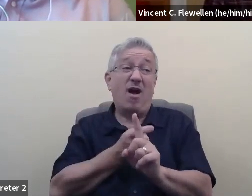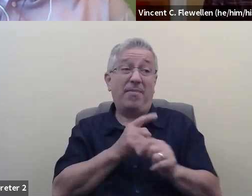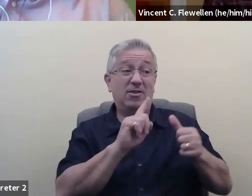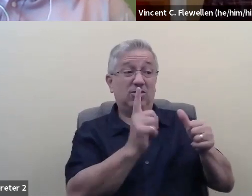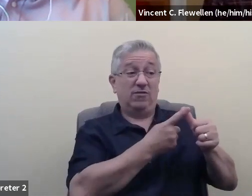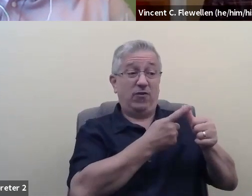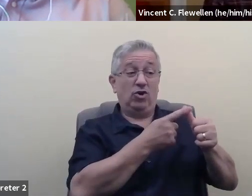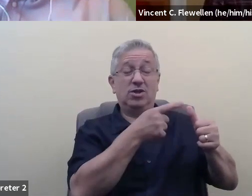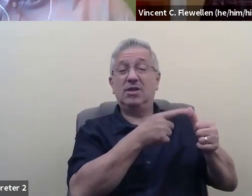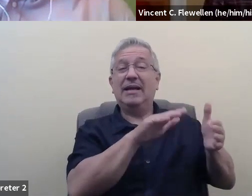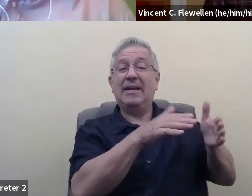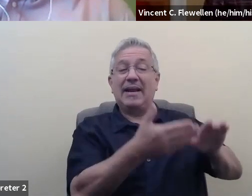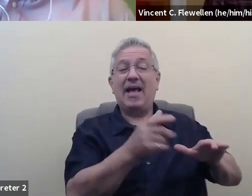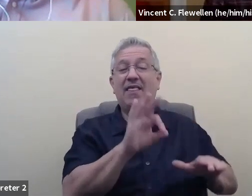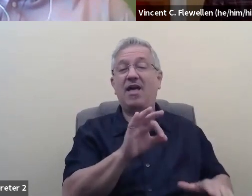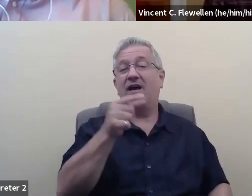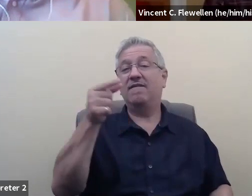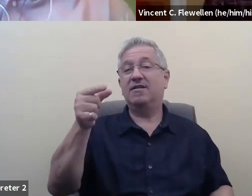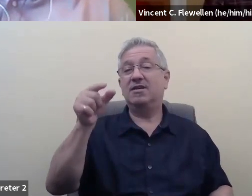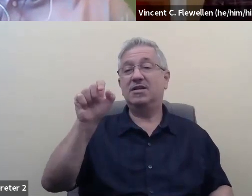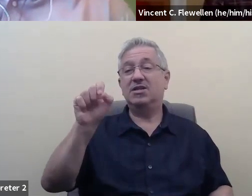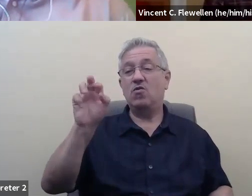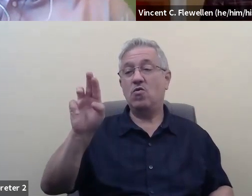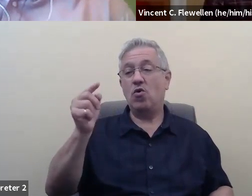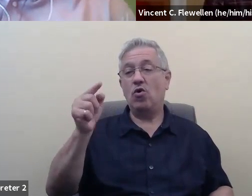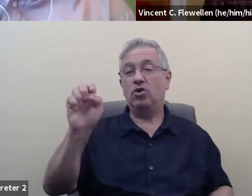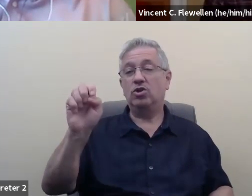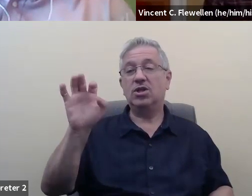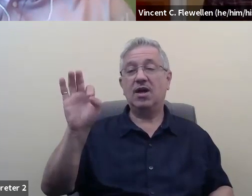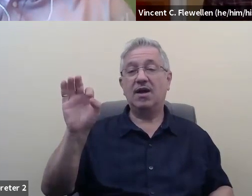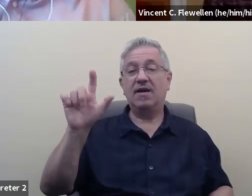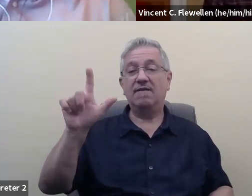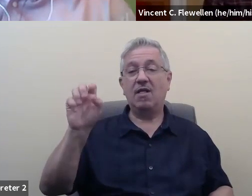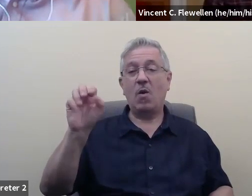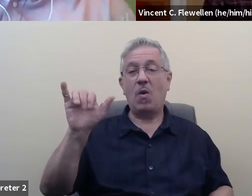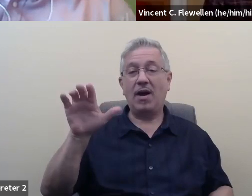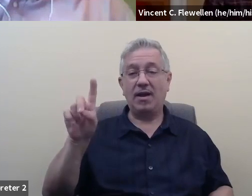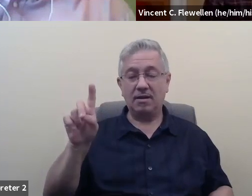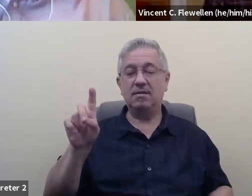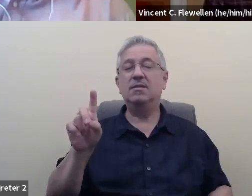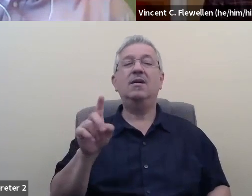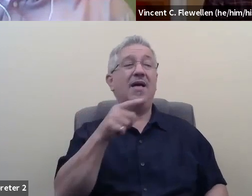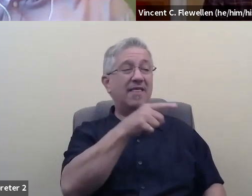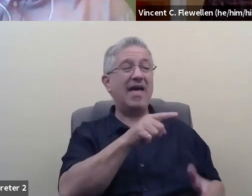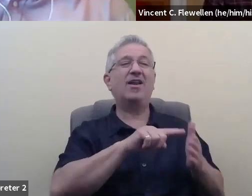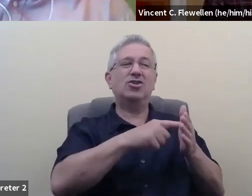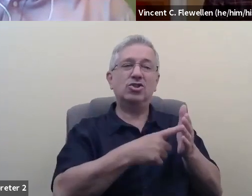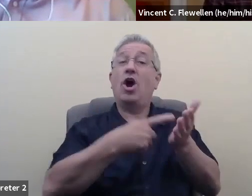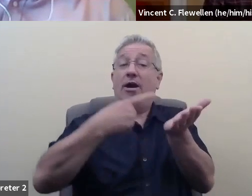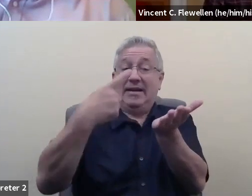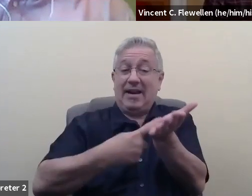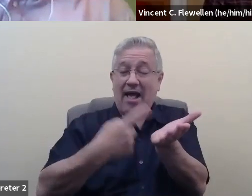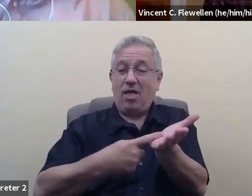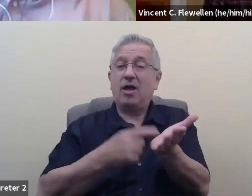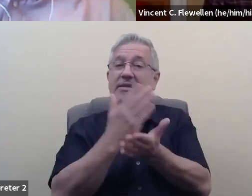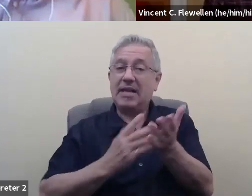guidance that my organization was giving, call and check on your Black employees, which I think came from a good space, right? That you want to show up,